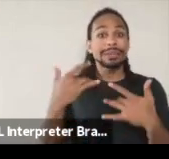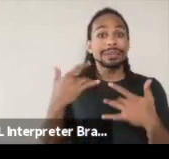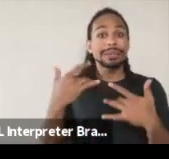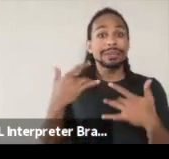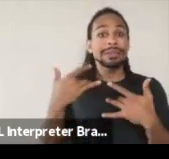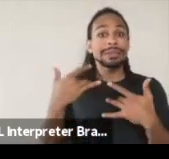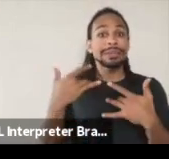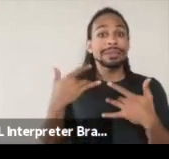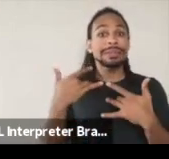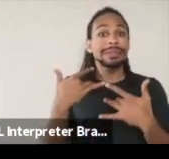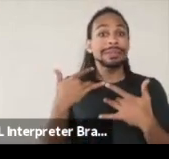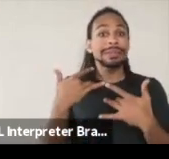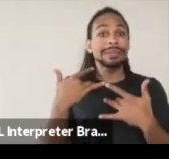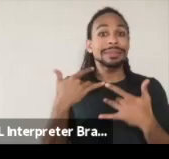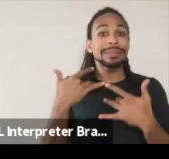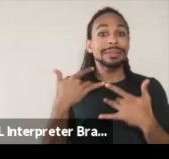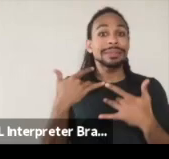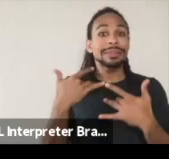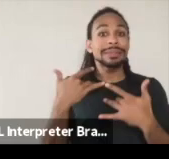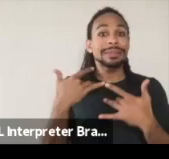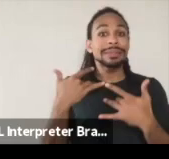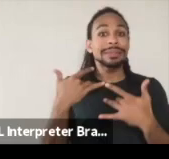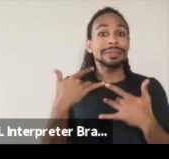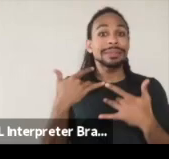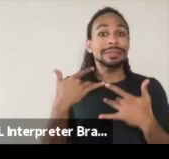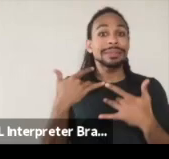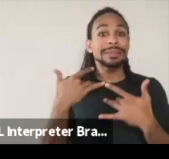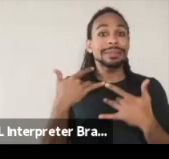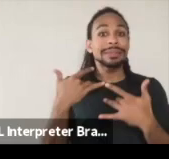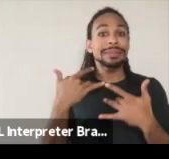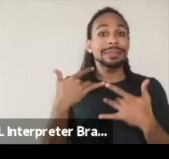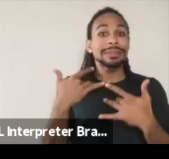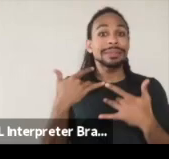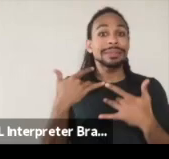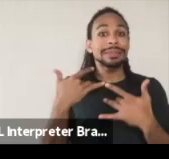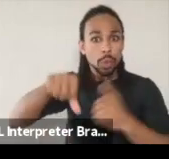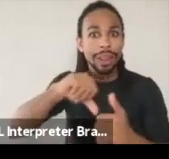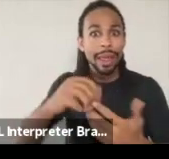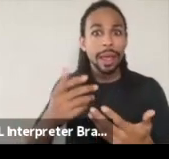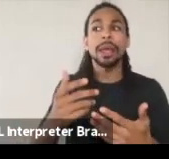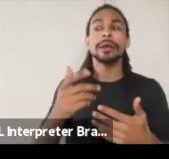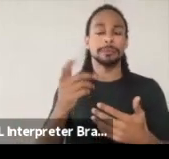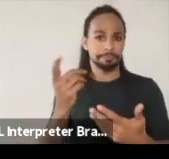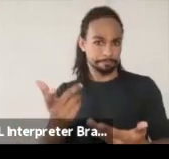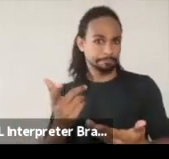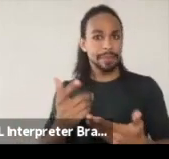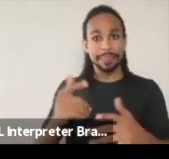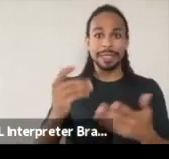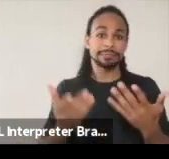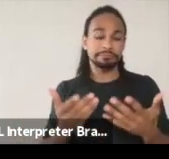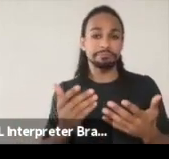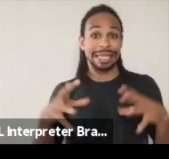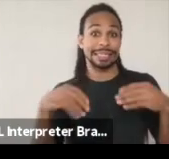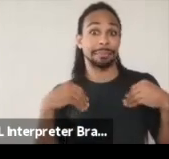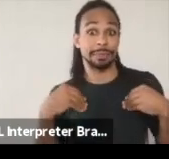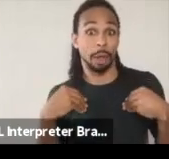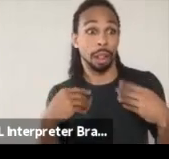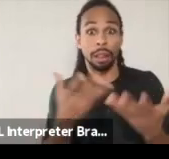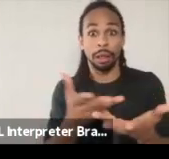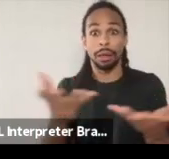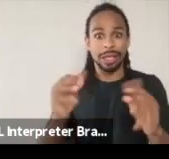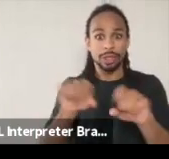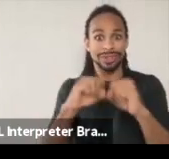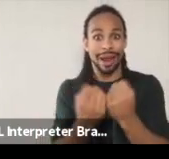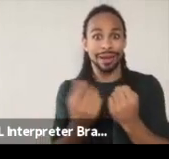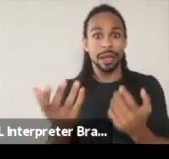acceptable. And other people, like my own siblings, sometimes rebel, and all of it is okay. I don't